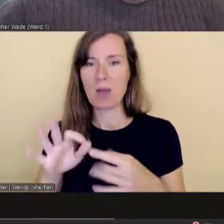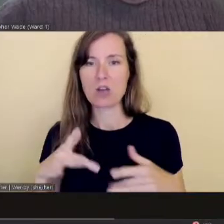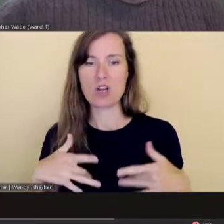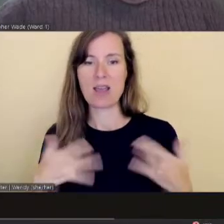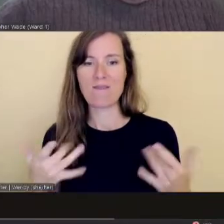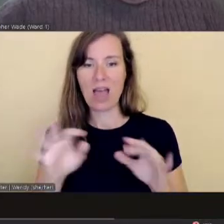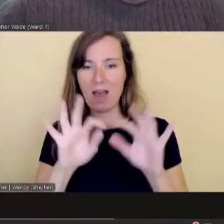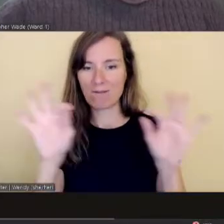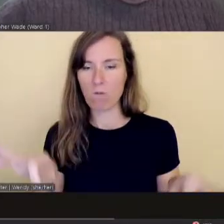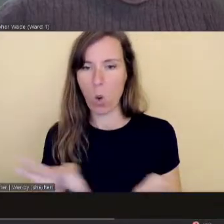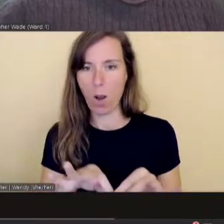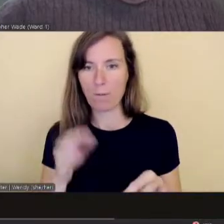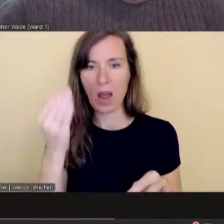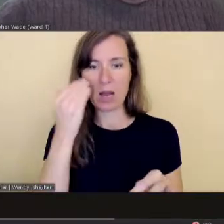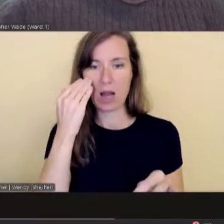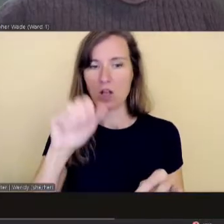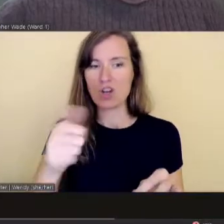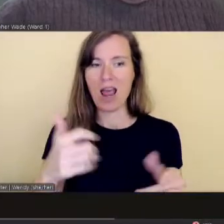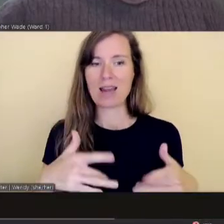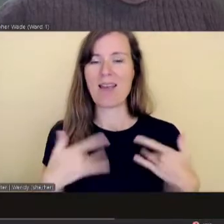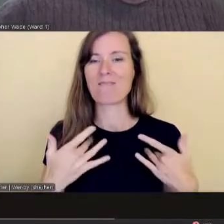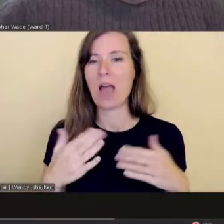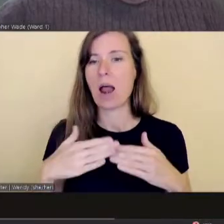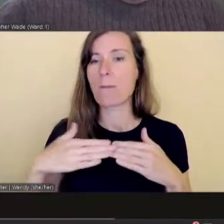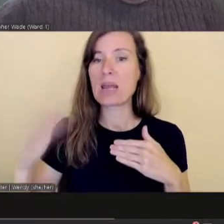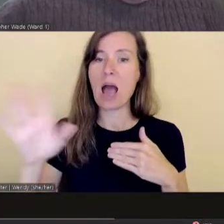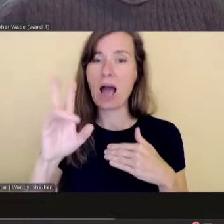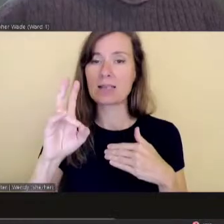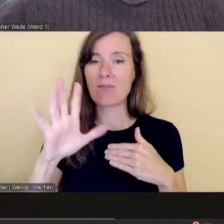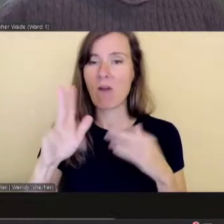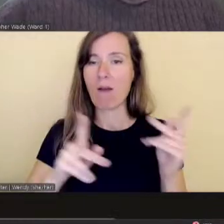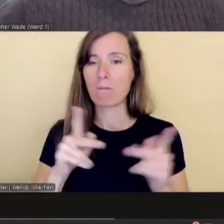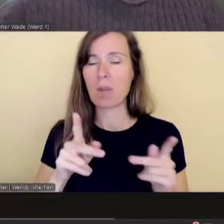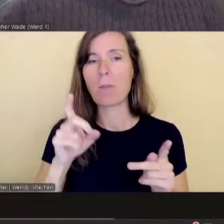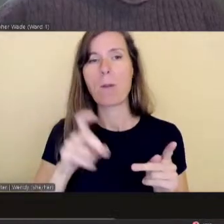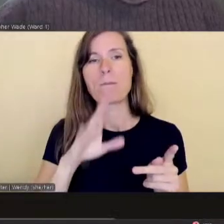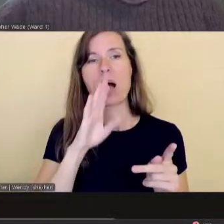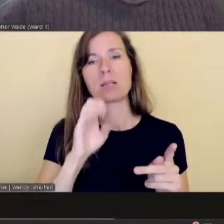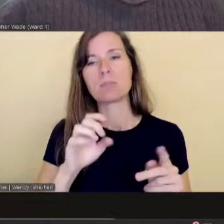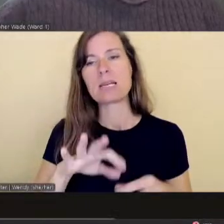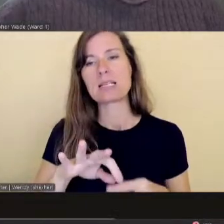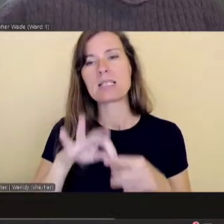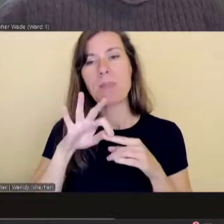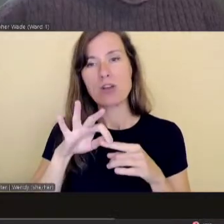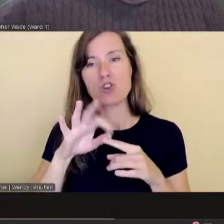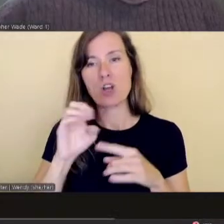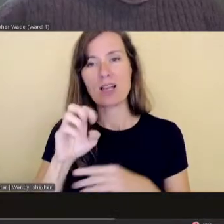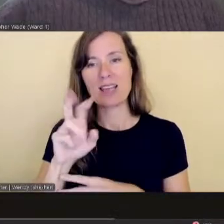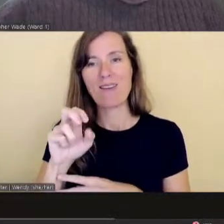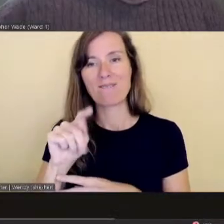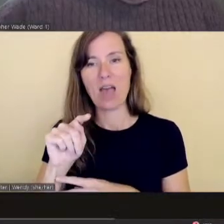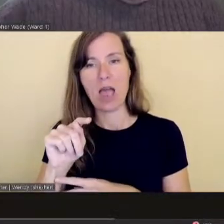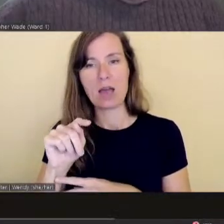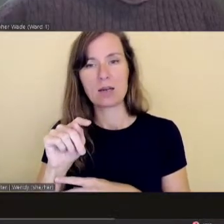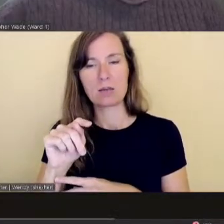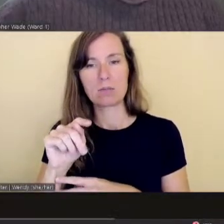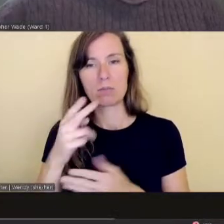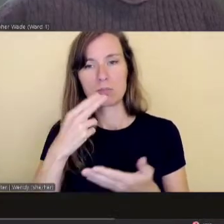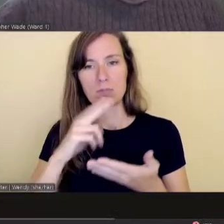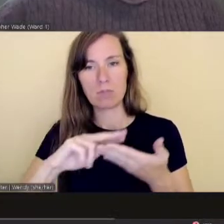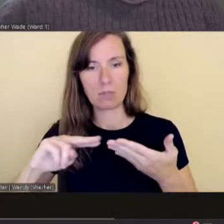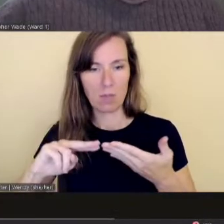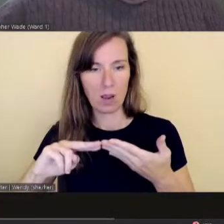75 people must be classified as a special event because the pavilion capacity is limited to 75